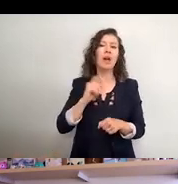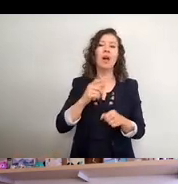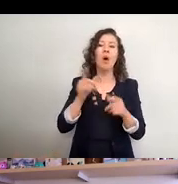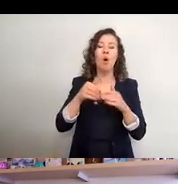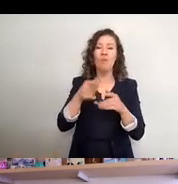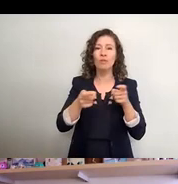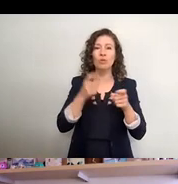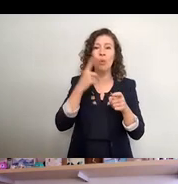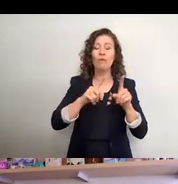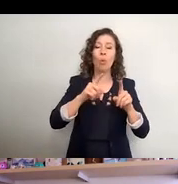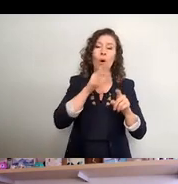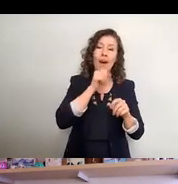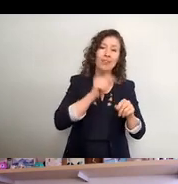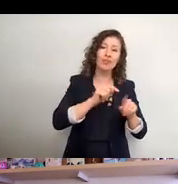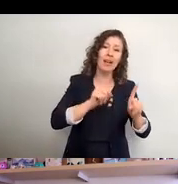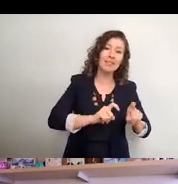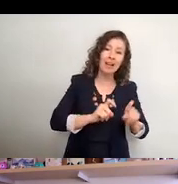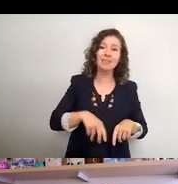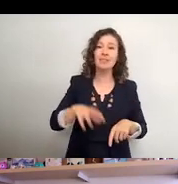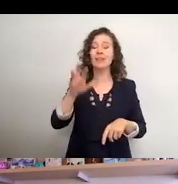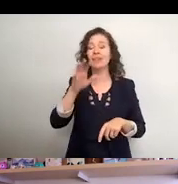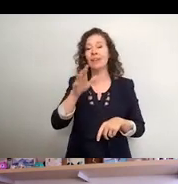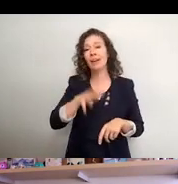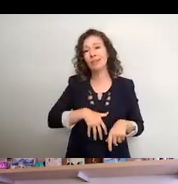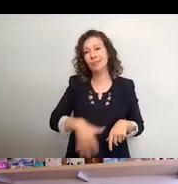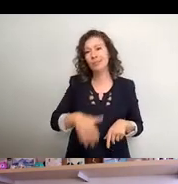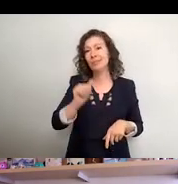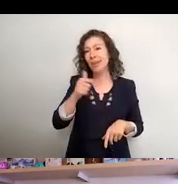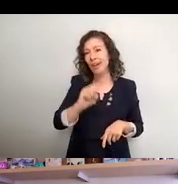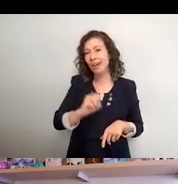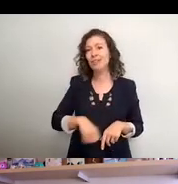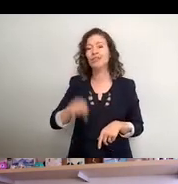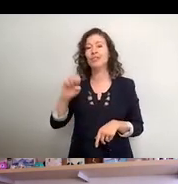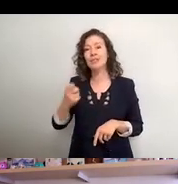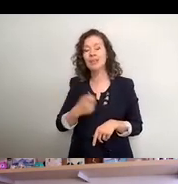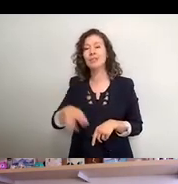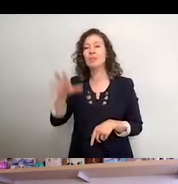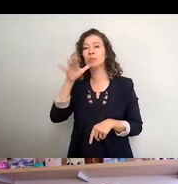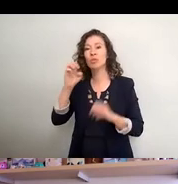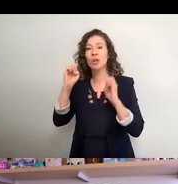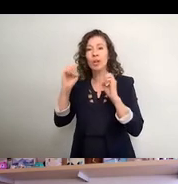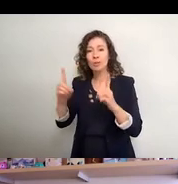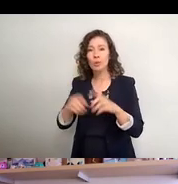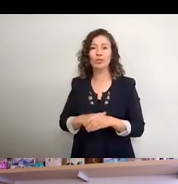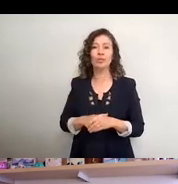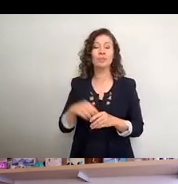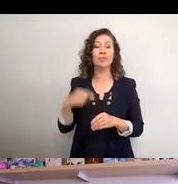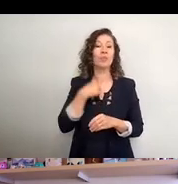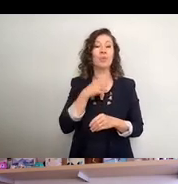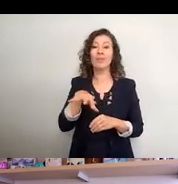testing, gestational age at birth, infant sex, family income, and maternal education. And we found